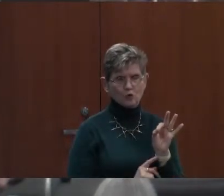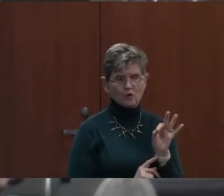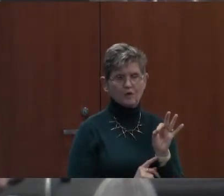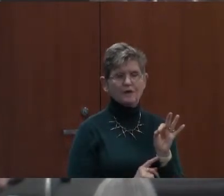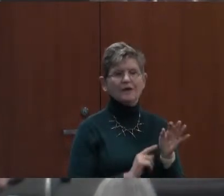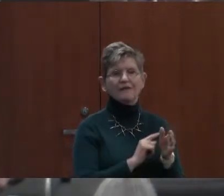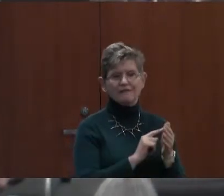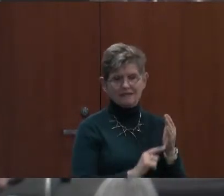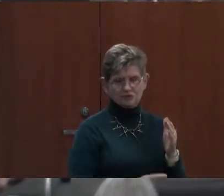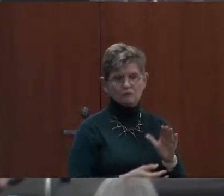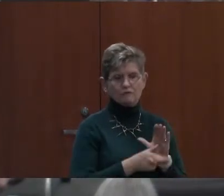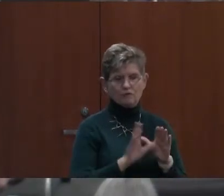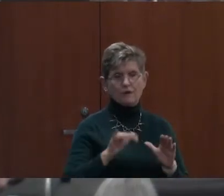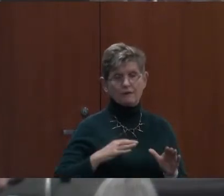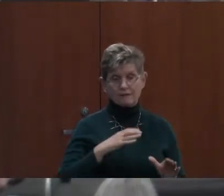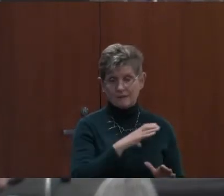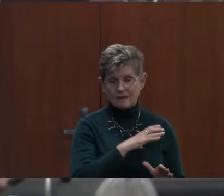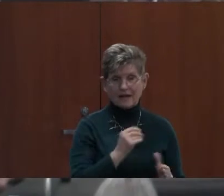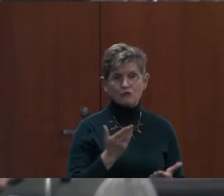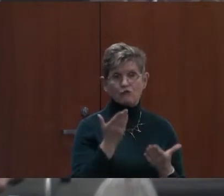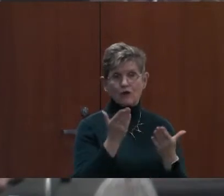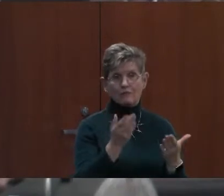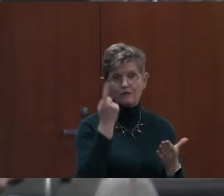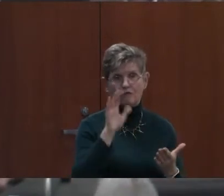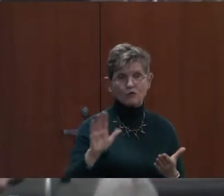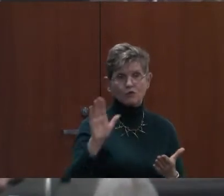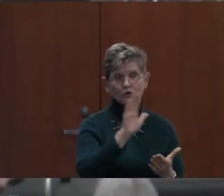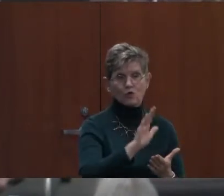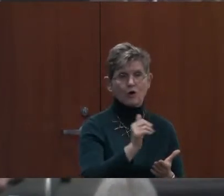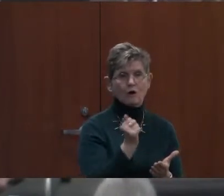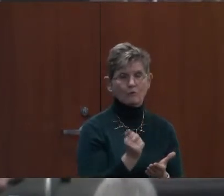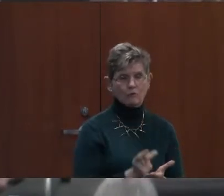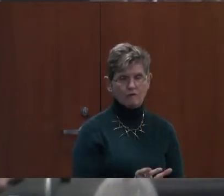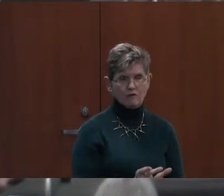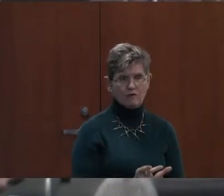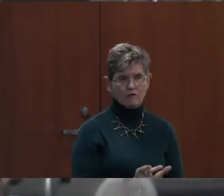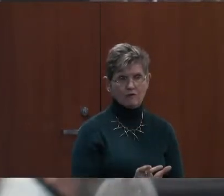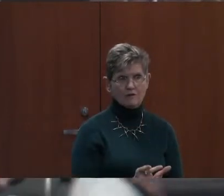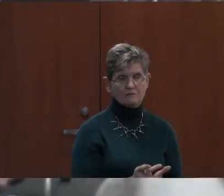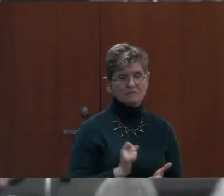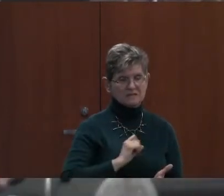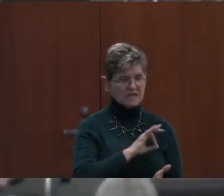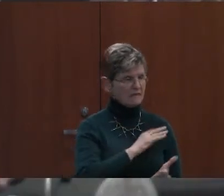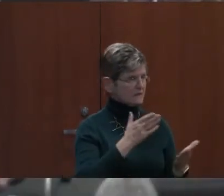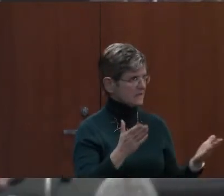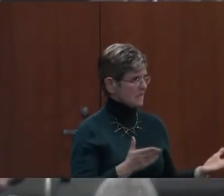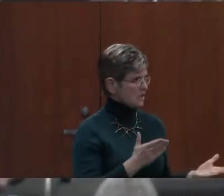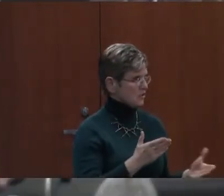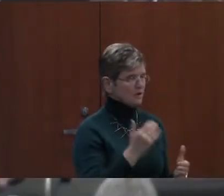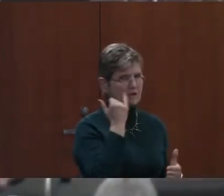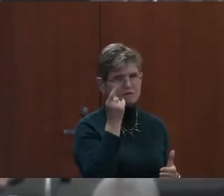by our Purchasing Review Committee and are being recommended for approval. Staff is available if you have any additional questions.